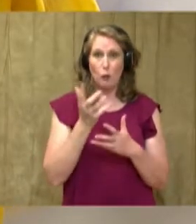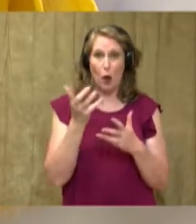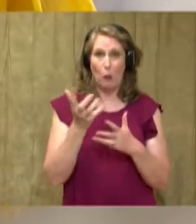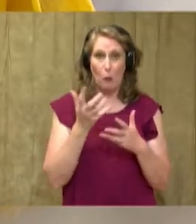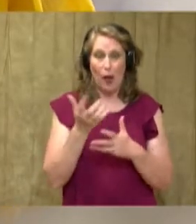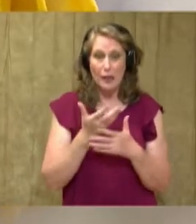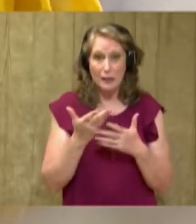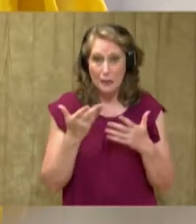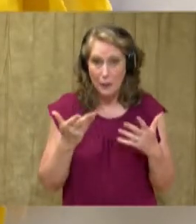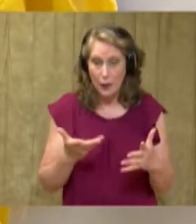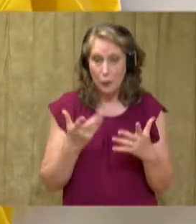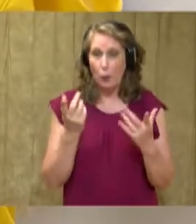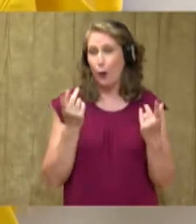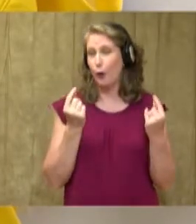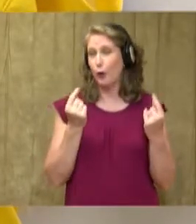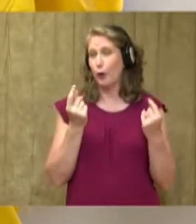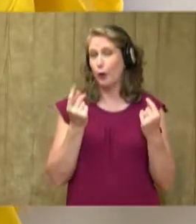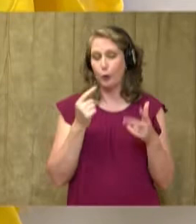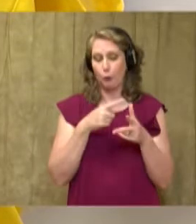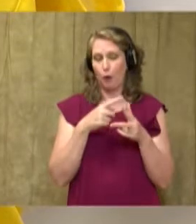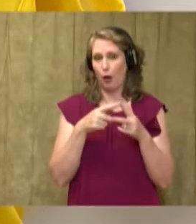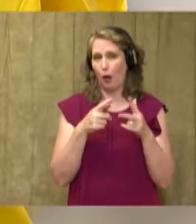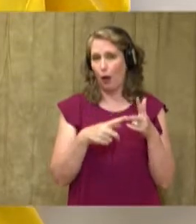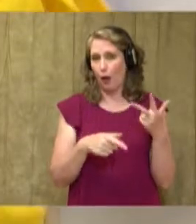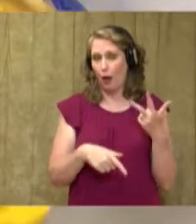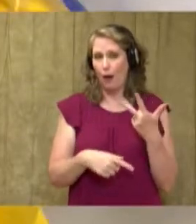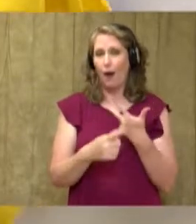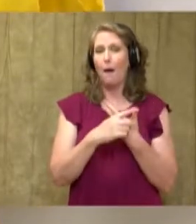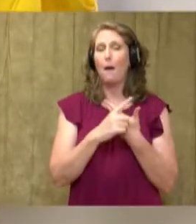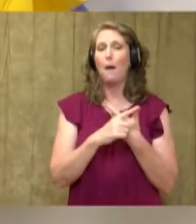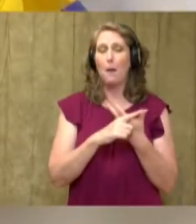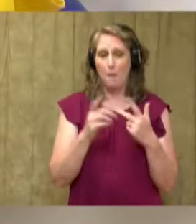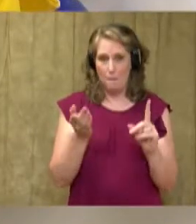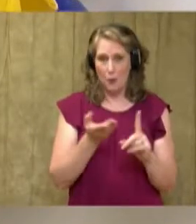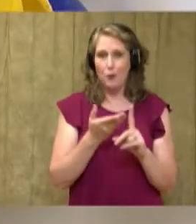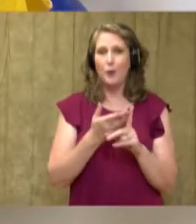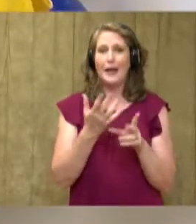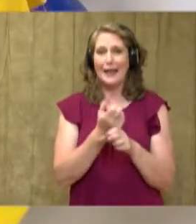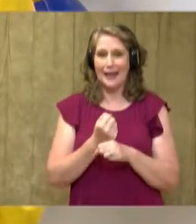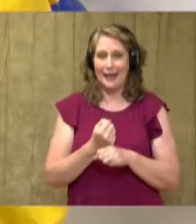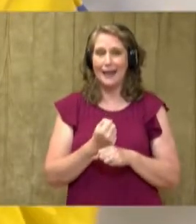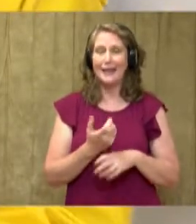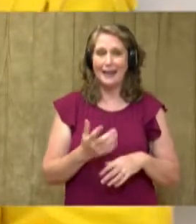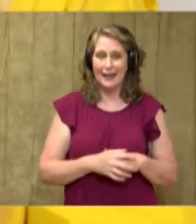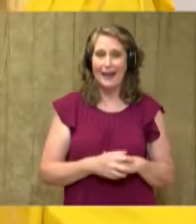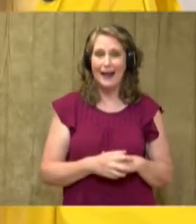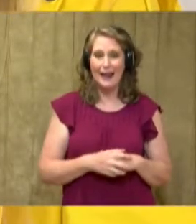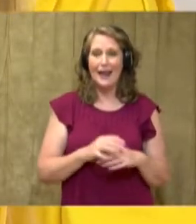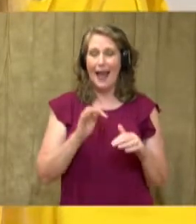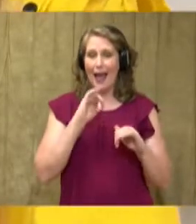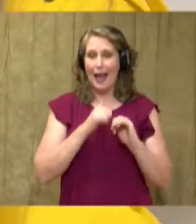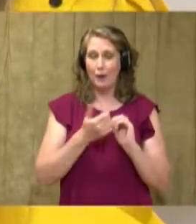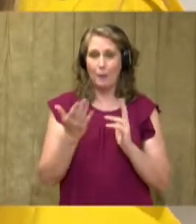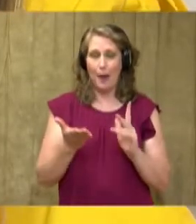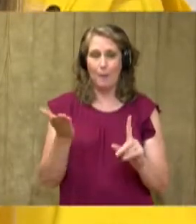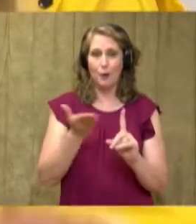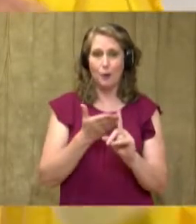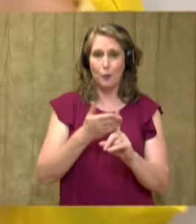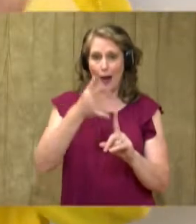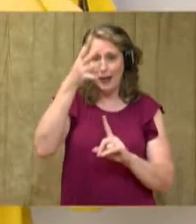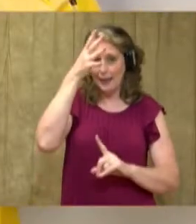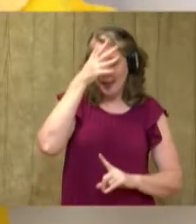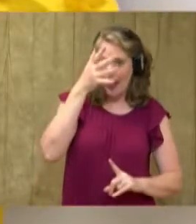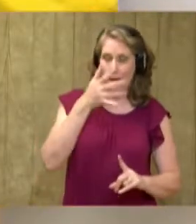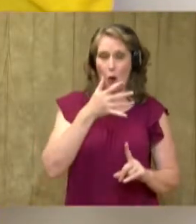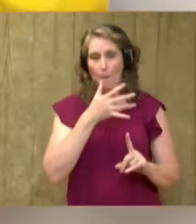something, you're going to do what? Persuade somebody to get it for you, right? So we talked about how you might try to persuade your